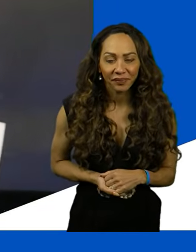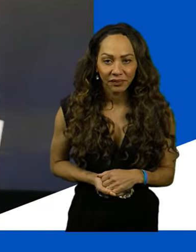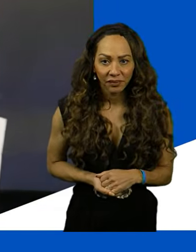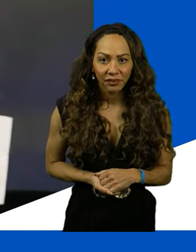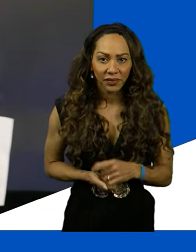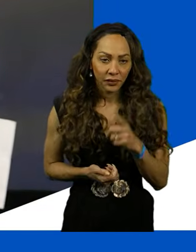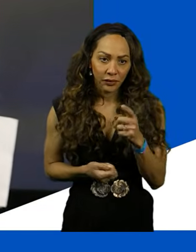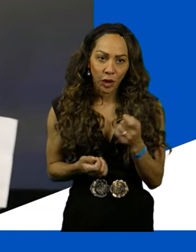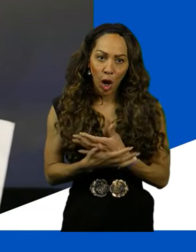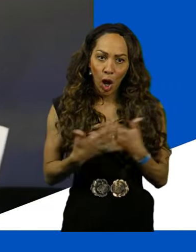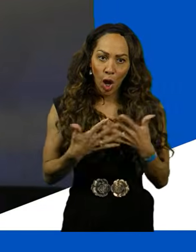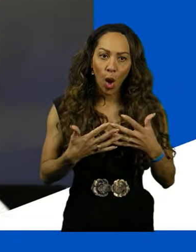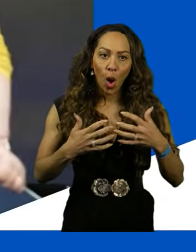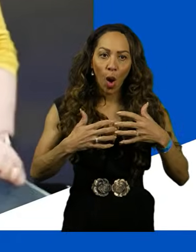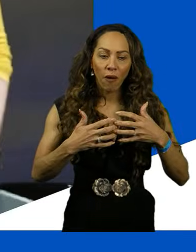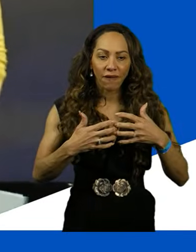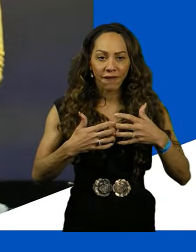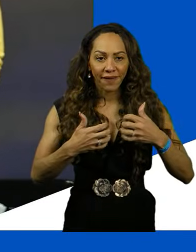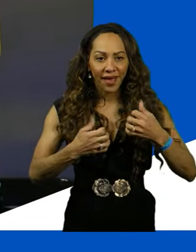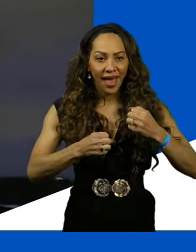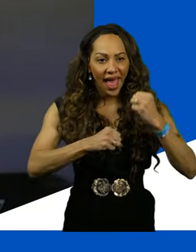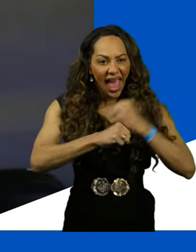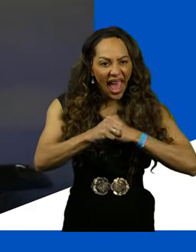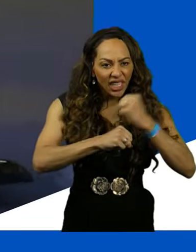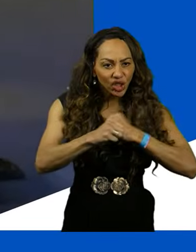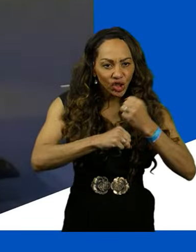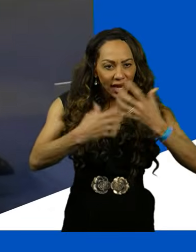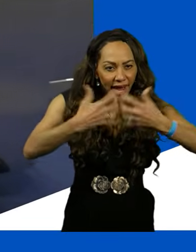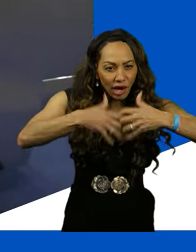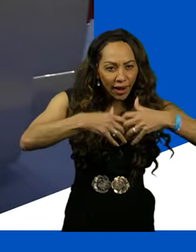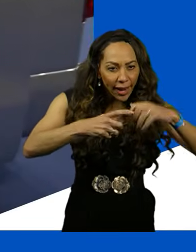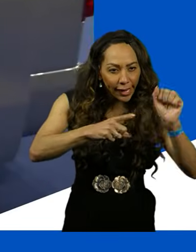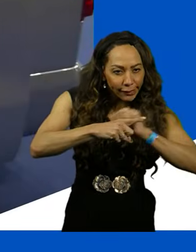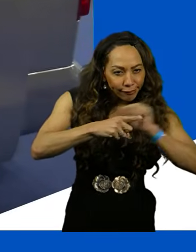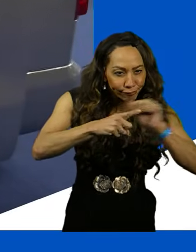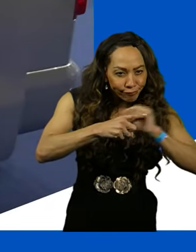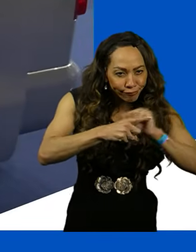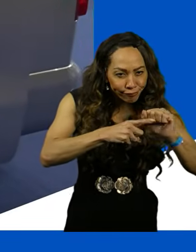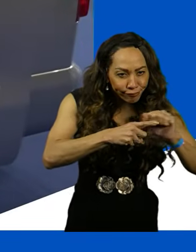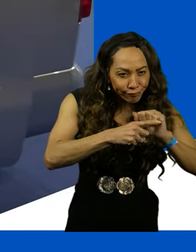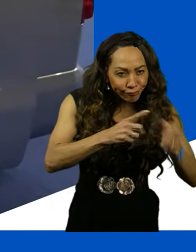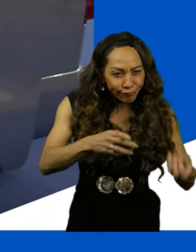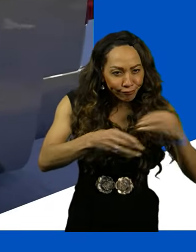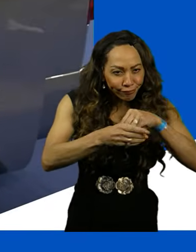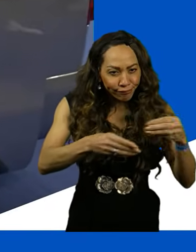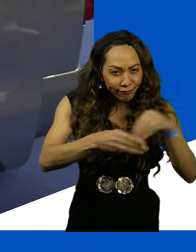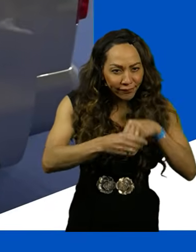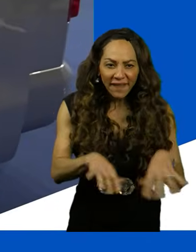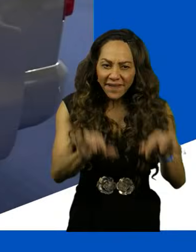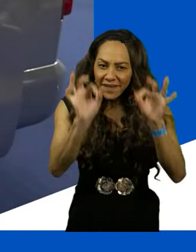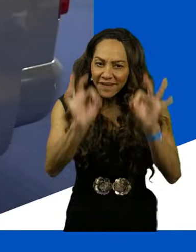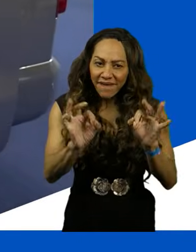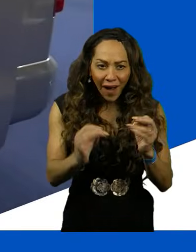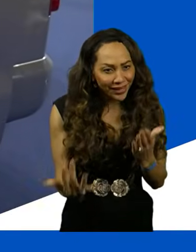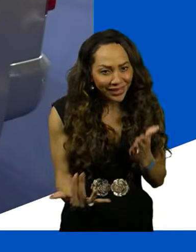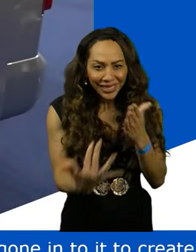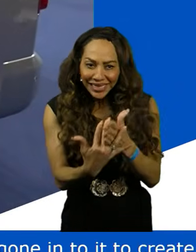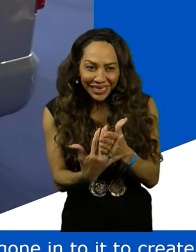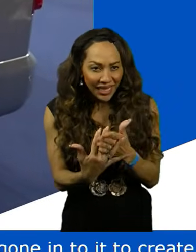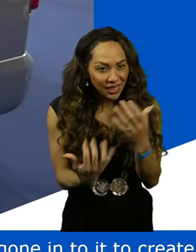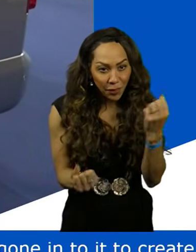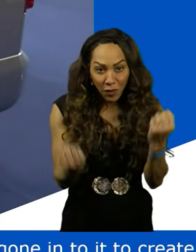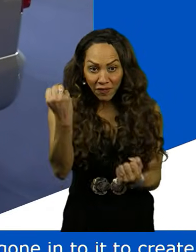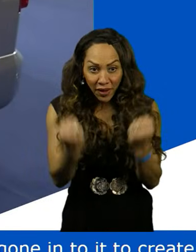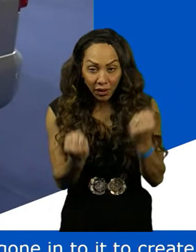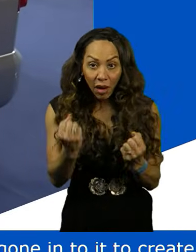of engineering that's gone into it to create what we think is one of the finest accessible vehicles you can get, which allows